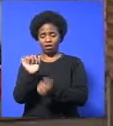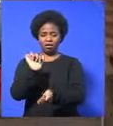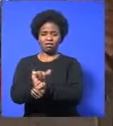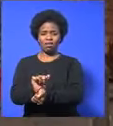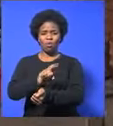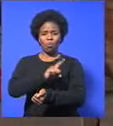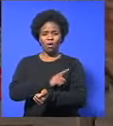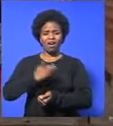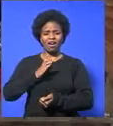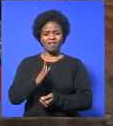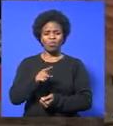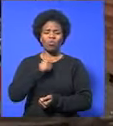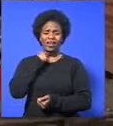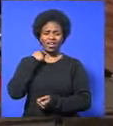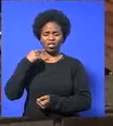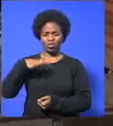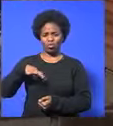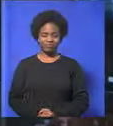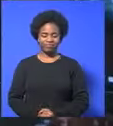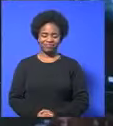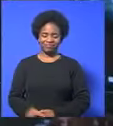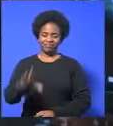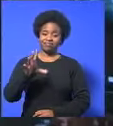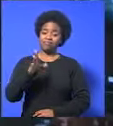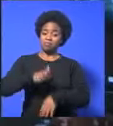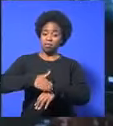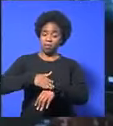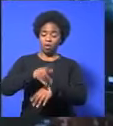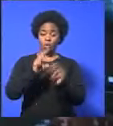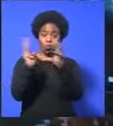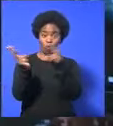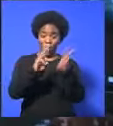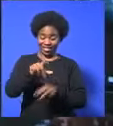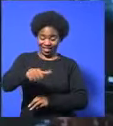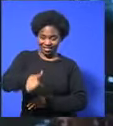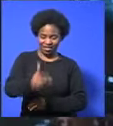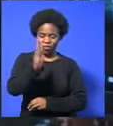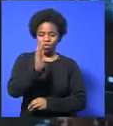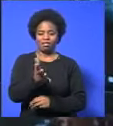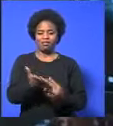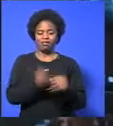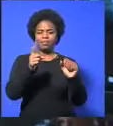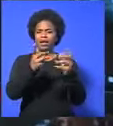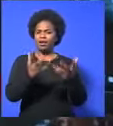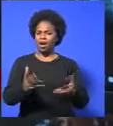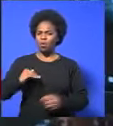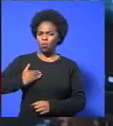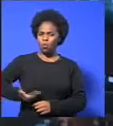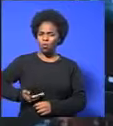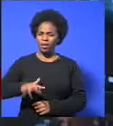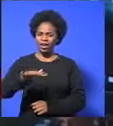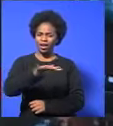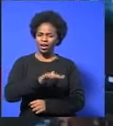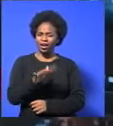custody in connection with the little girl's murder. Still ahead, all your weather details, and then women in Saudi Arabia